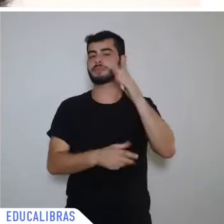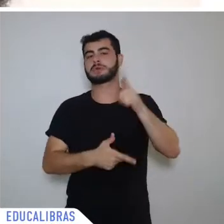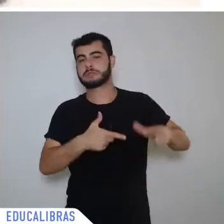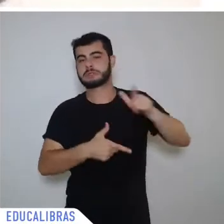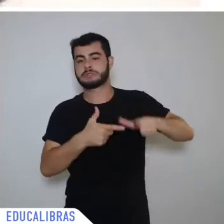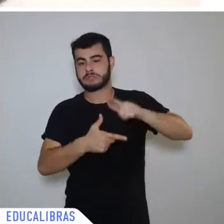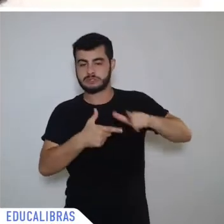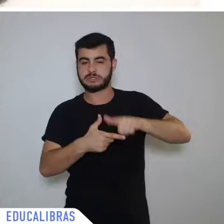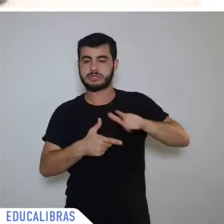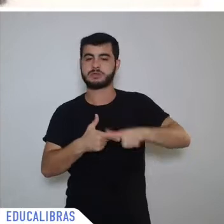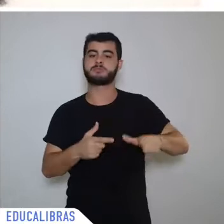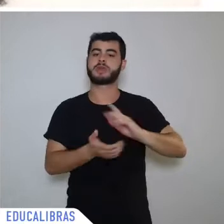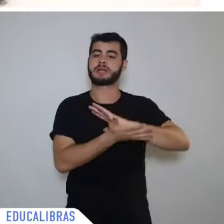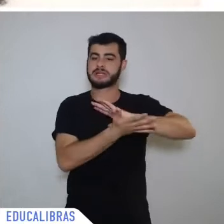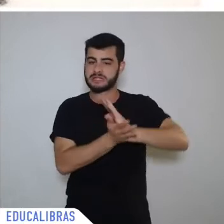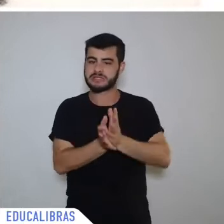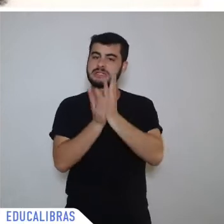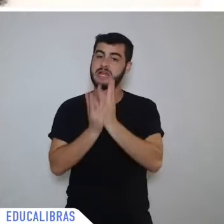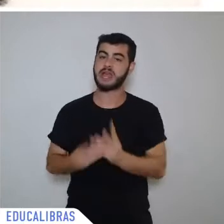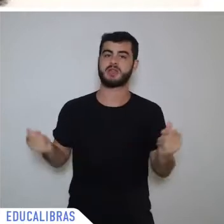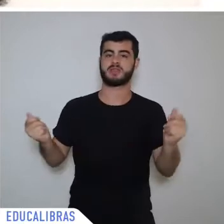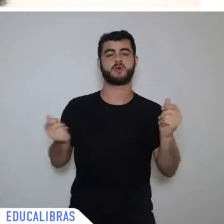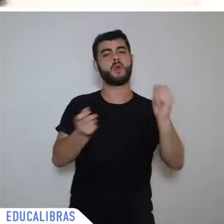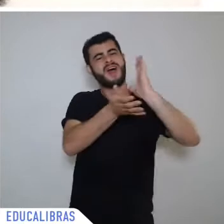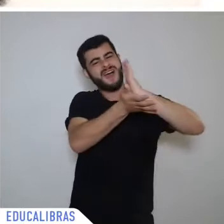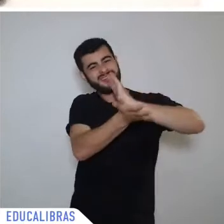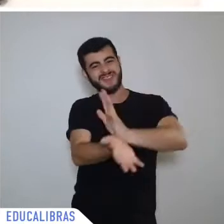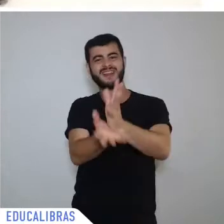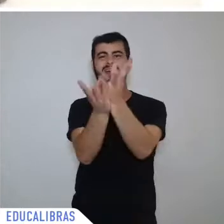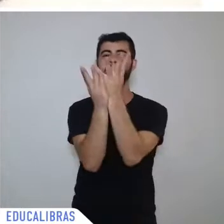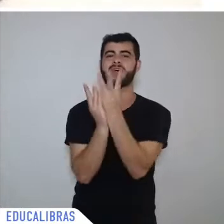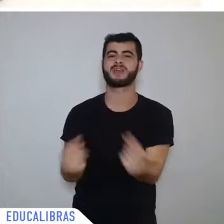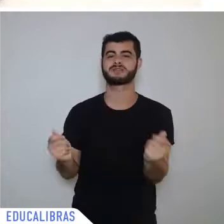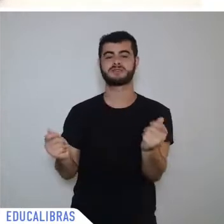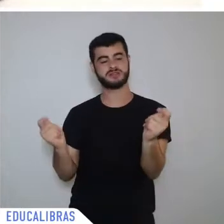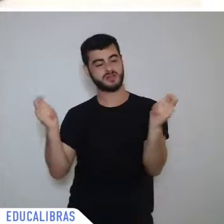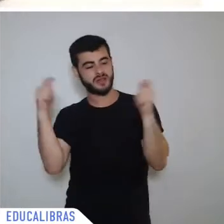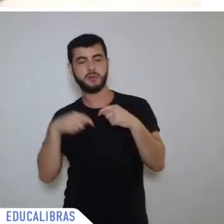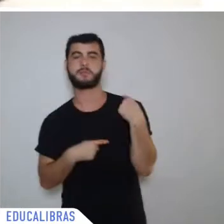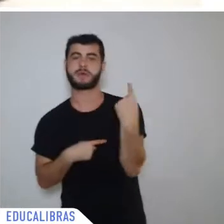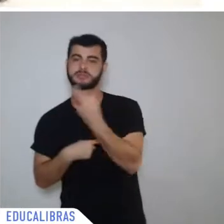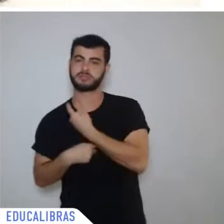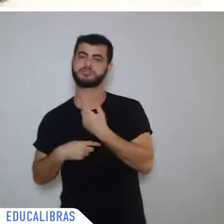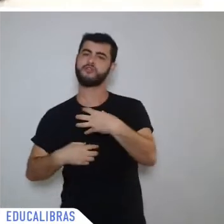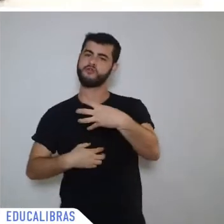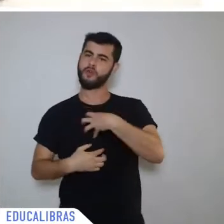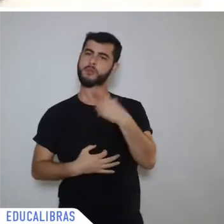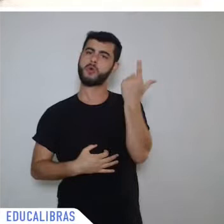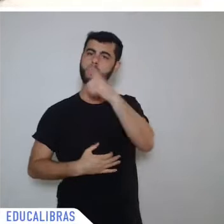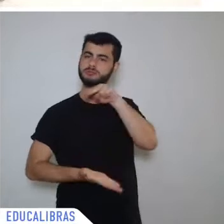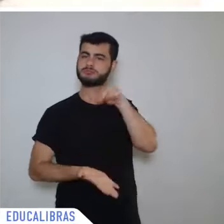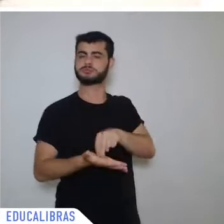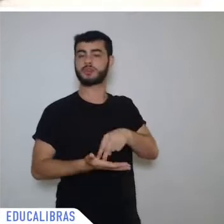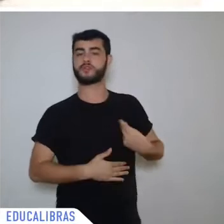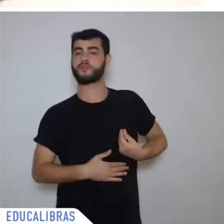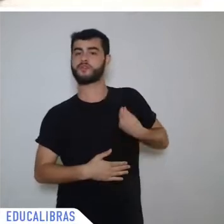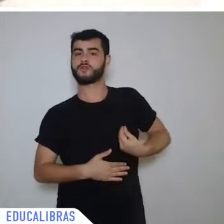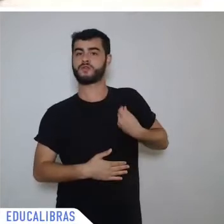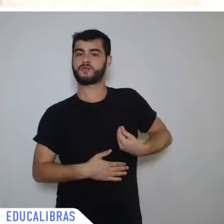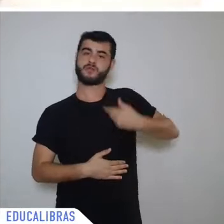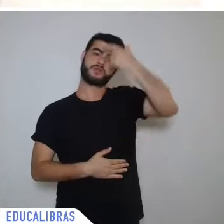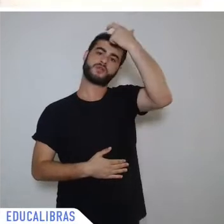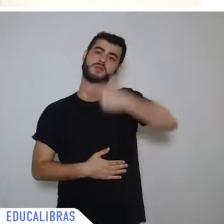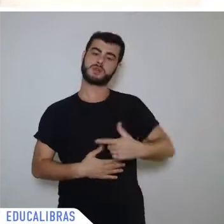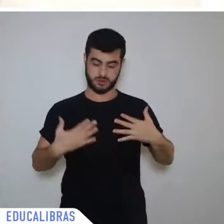tools to try to end the existence or the potentials in the forms of